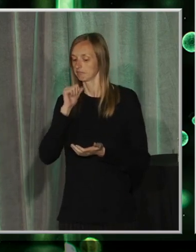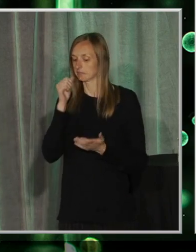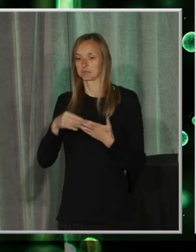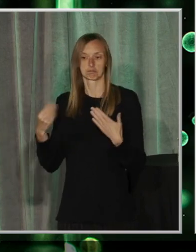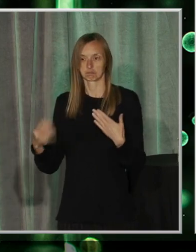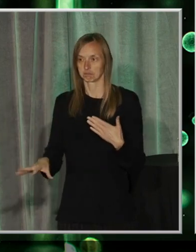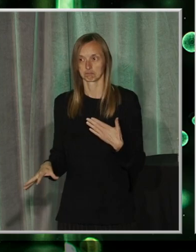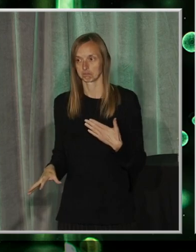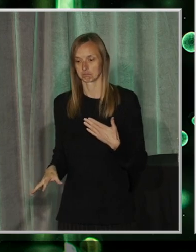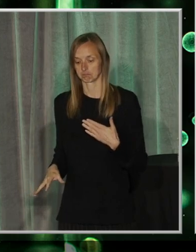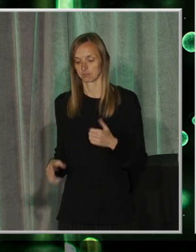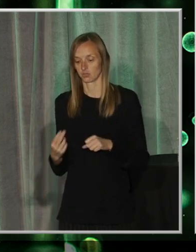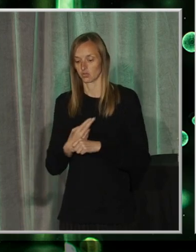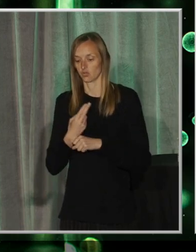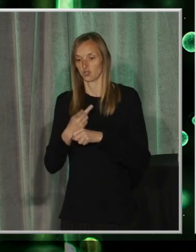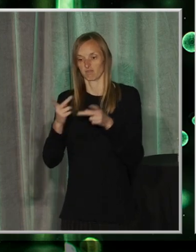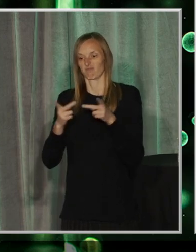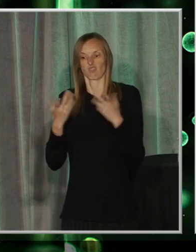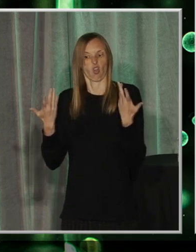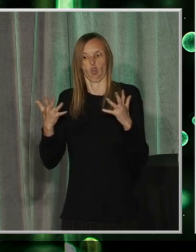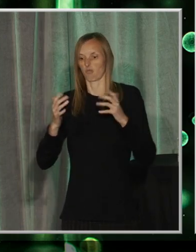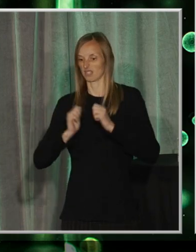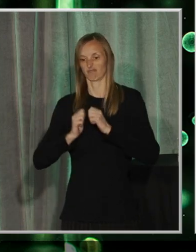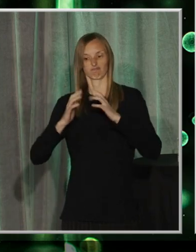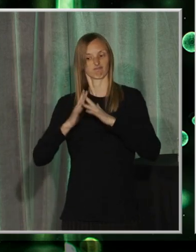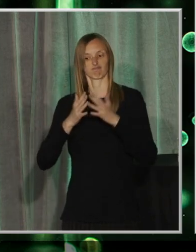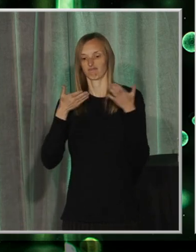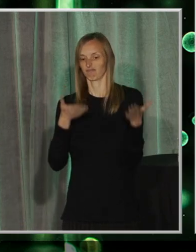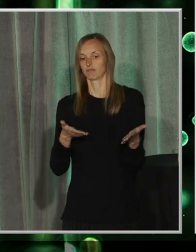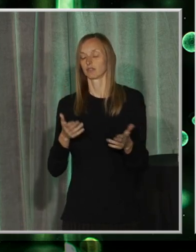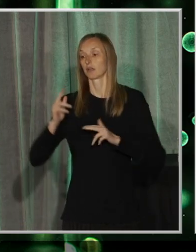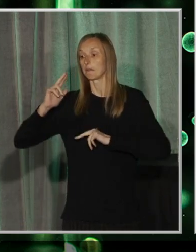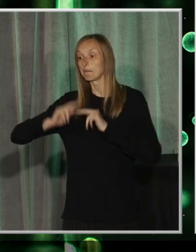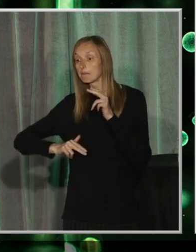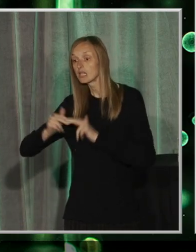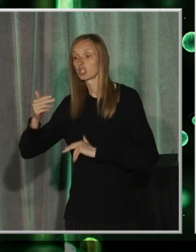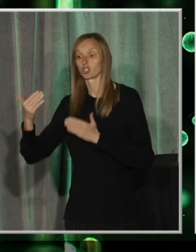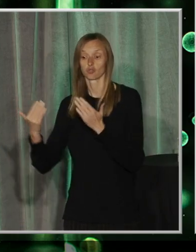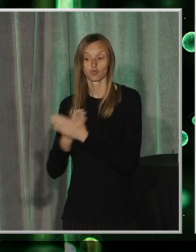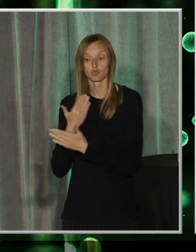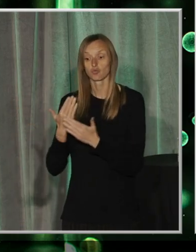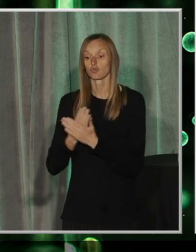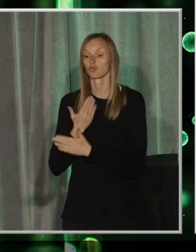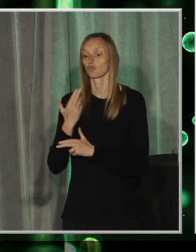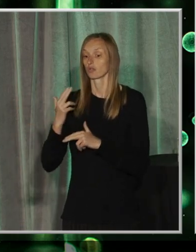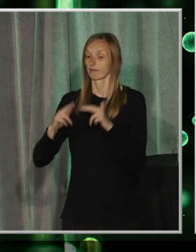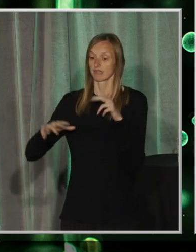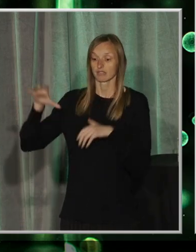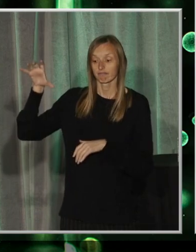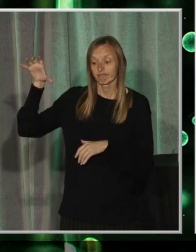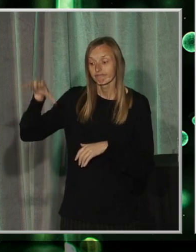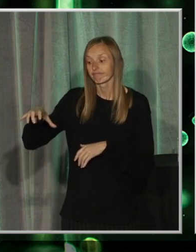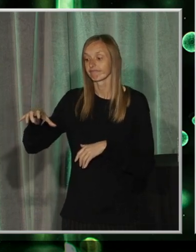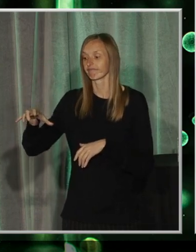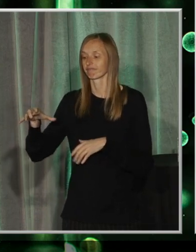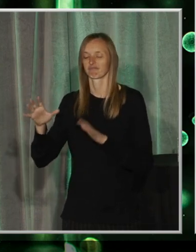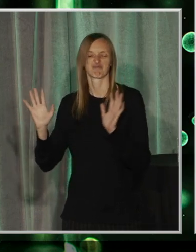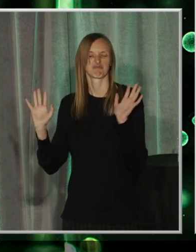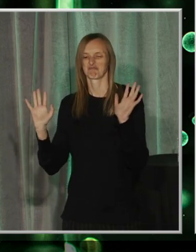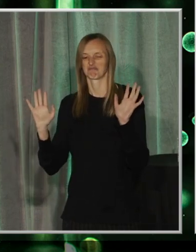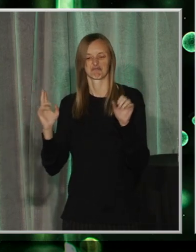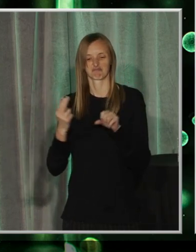use existing facilities. So instead of building up new buildings or whatever, we'll